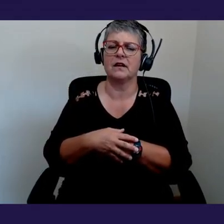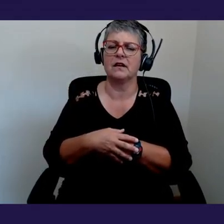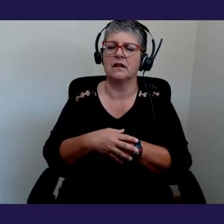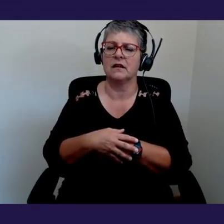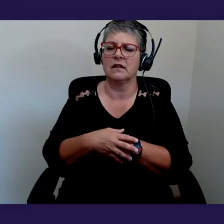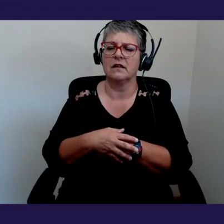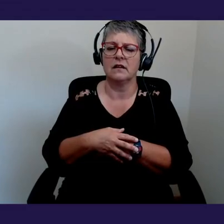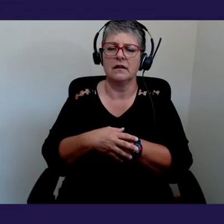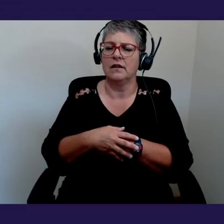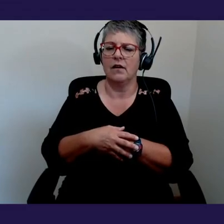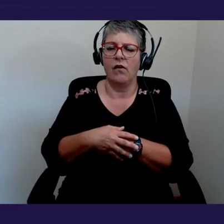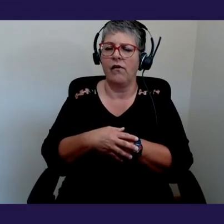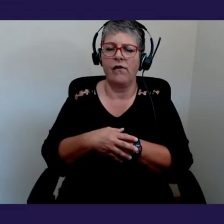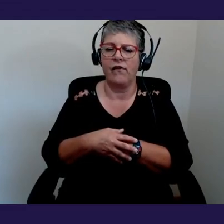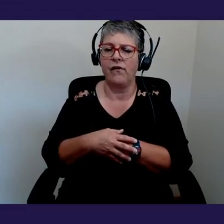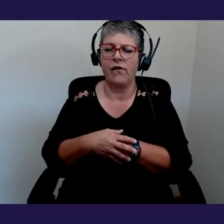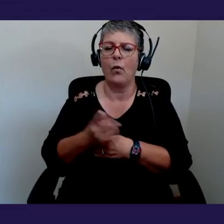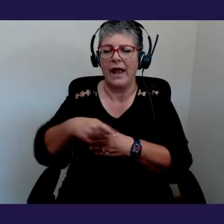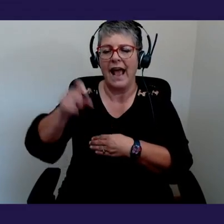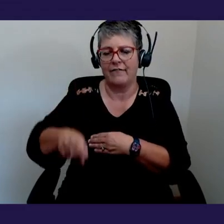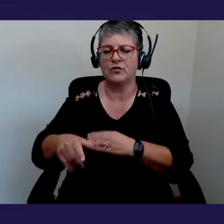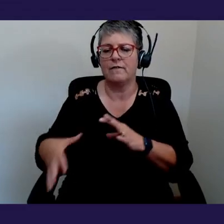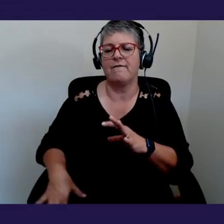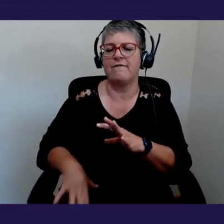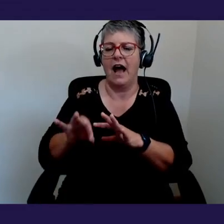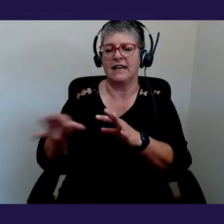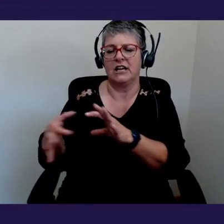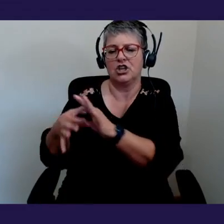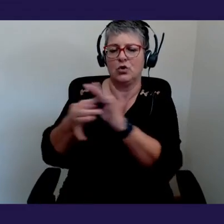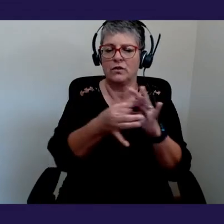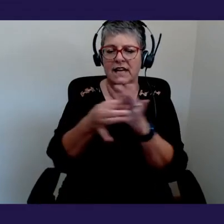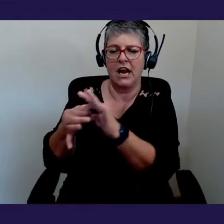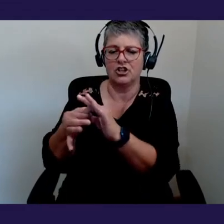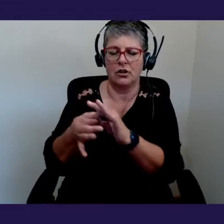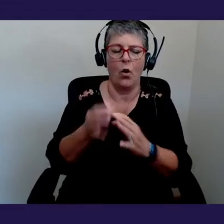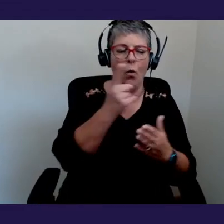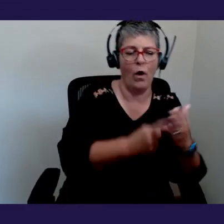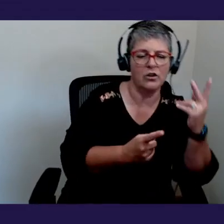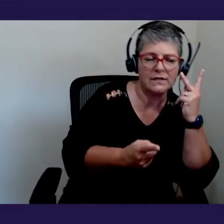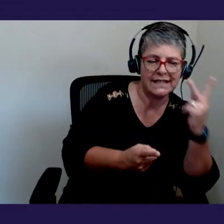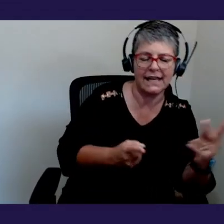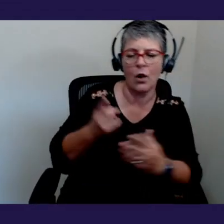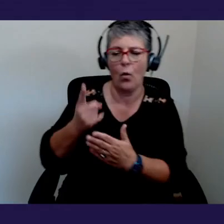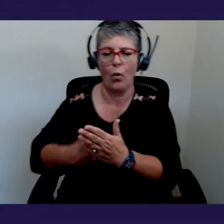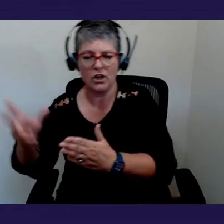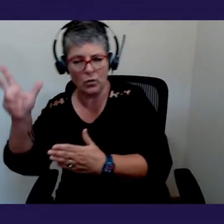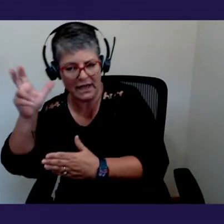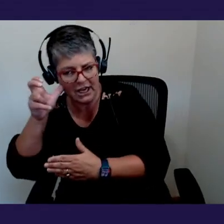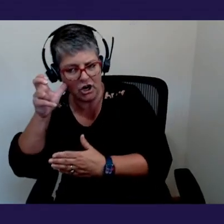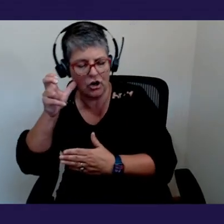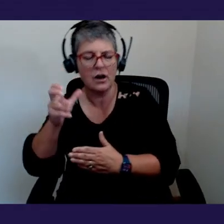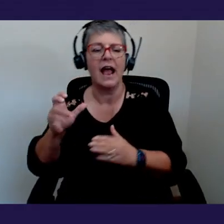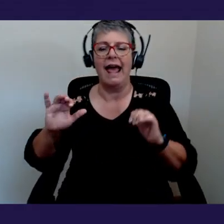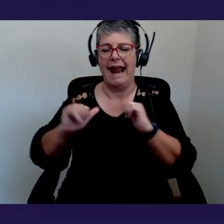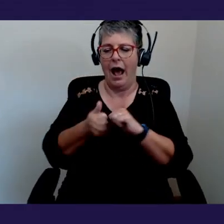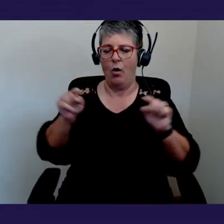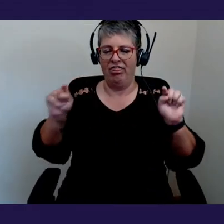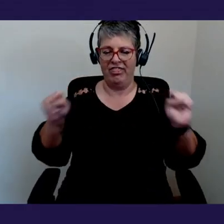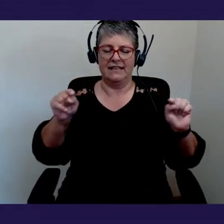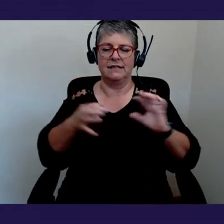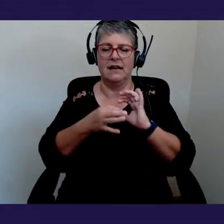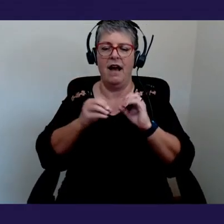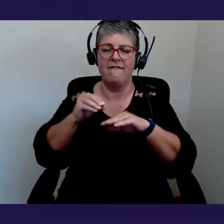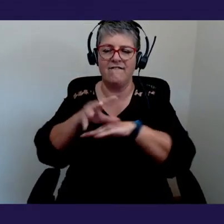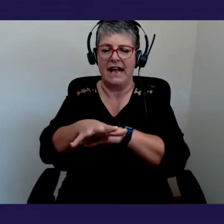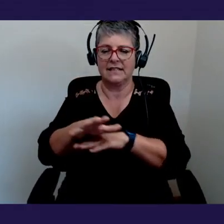those associations between the information that people see and hear and their attitudes and behaviors at scale and for health